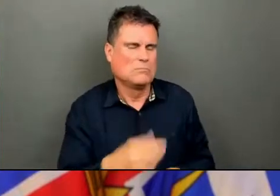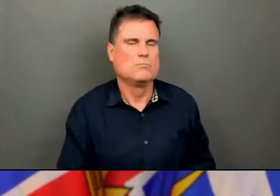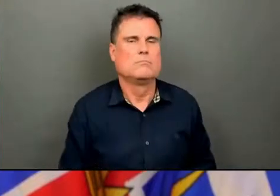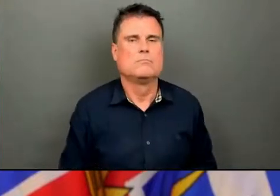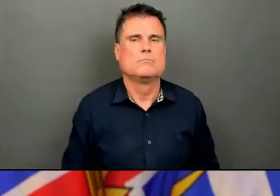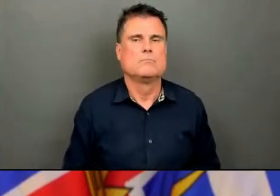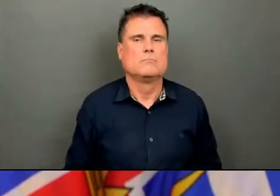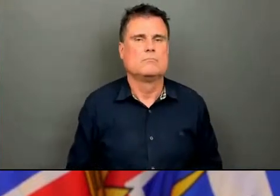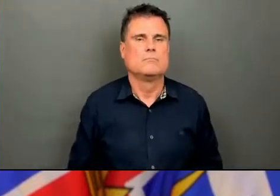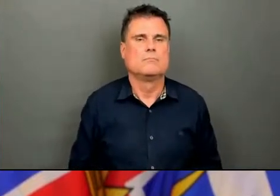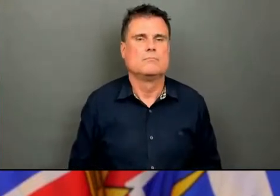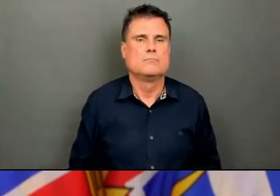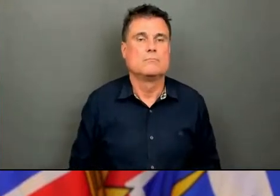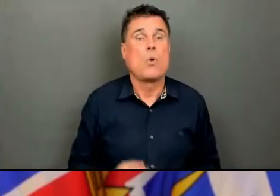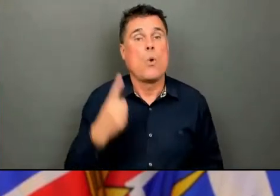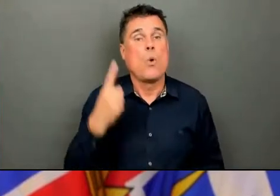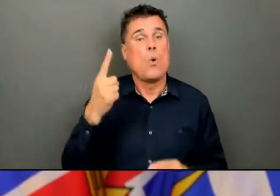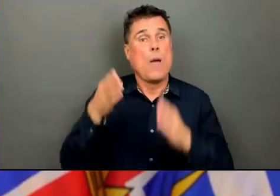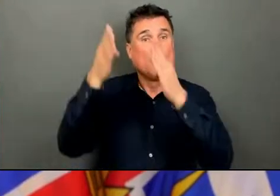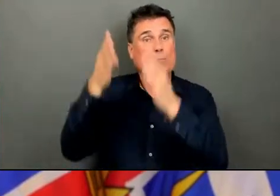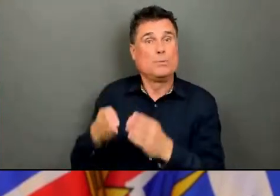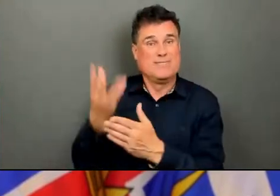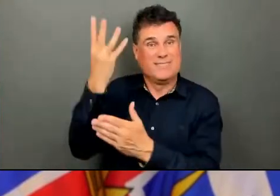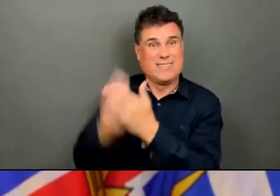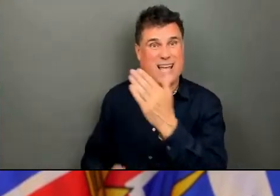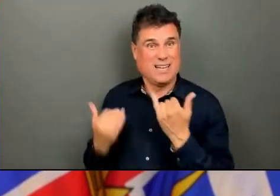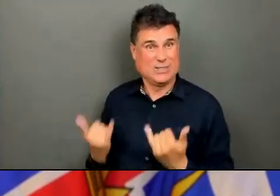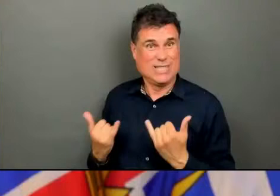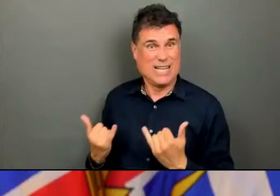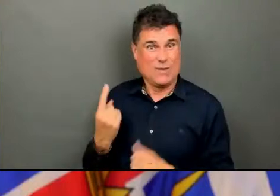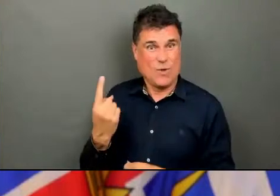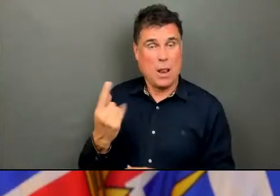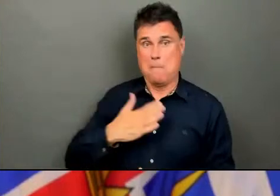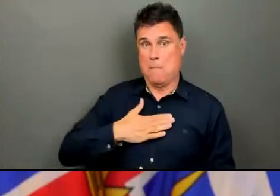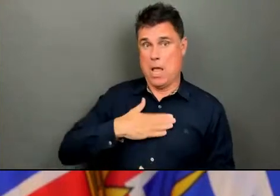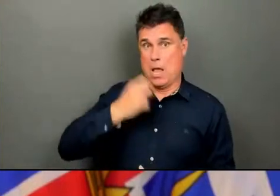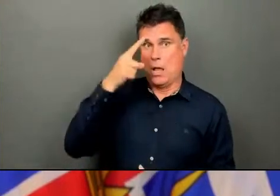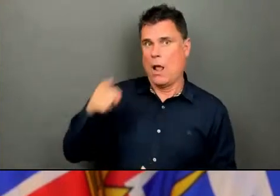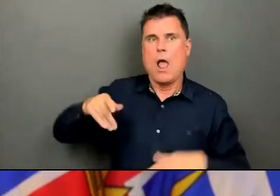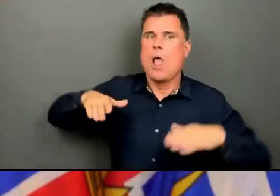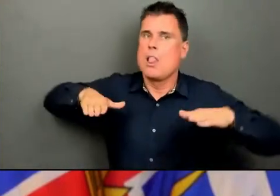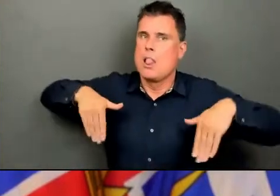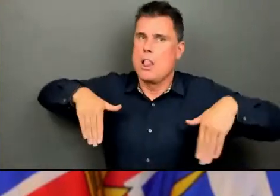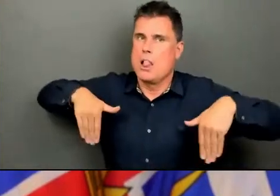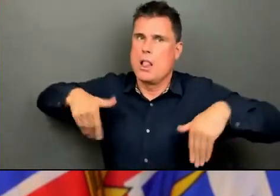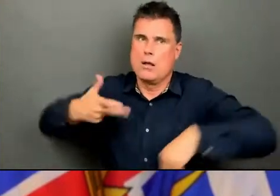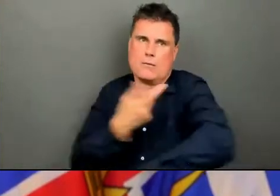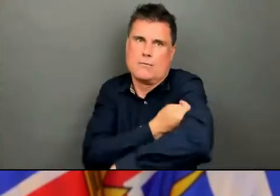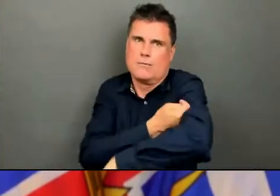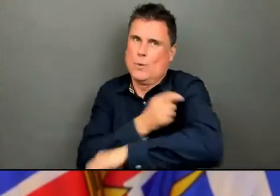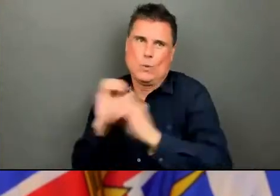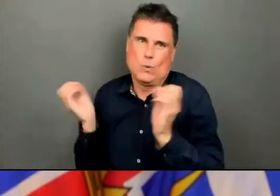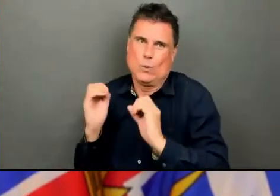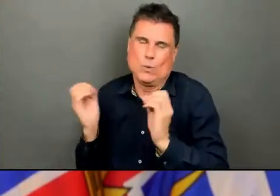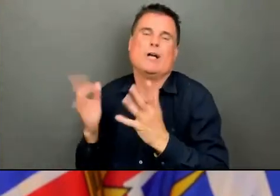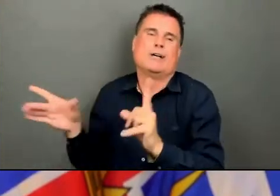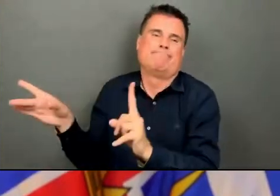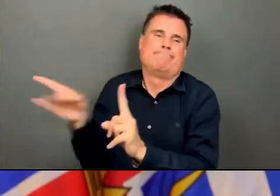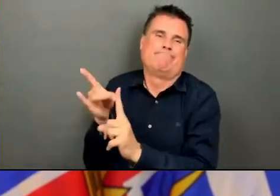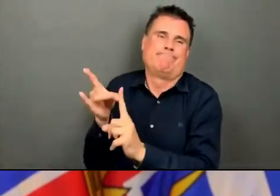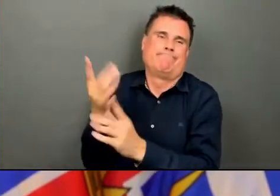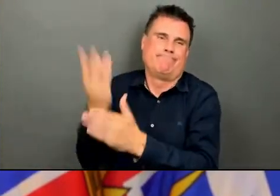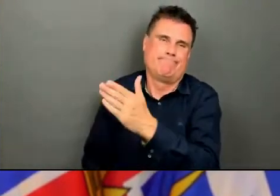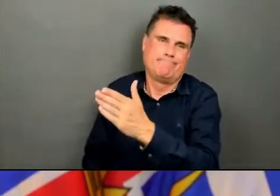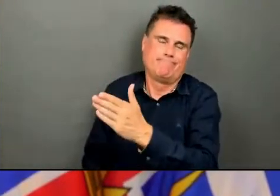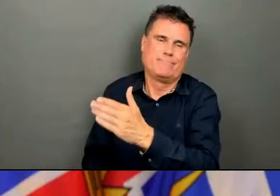The one person who died today, as far as I understand, was not immunized. The rate of infection and the risk